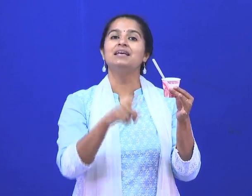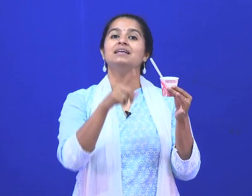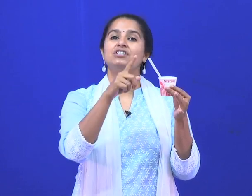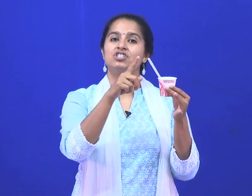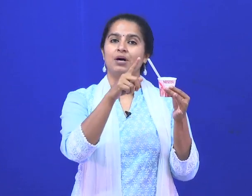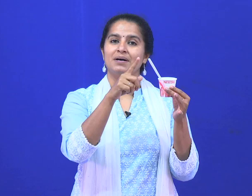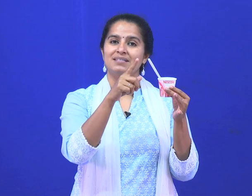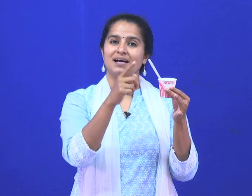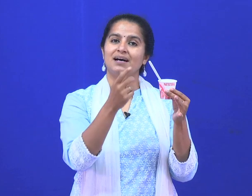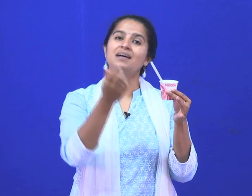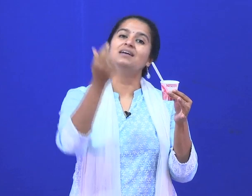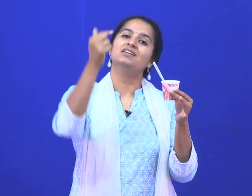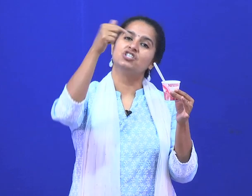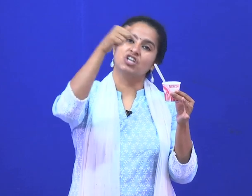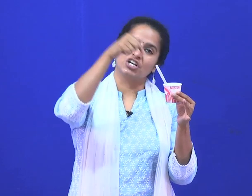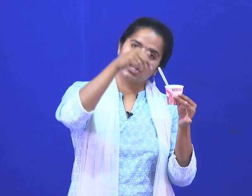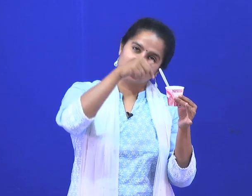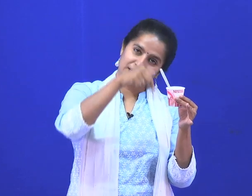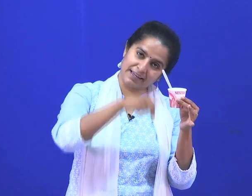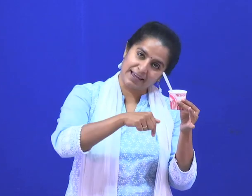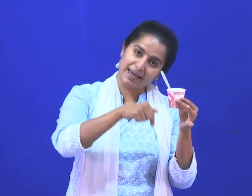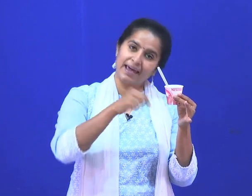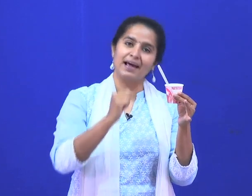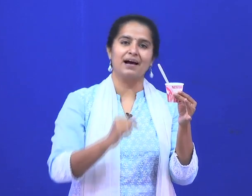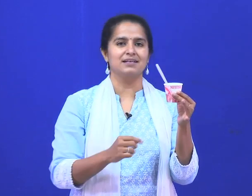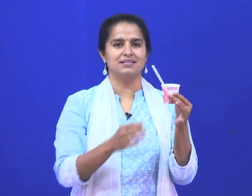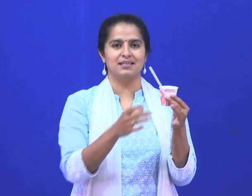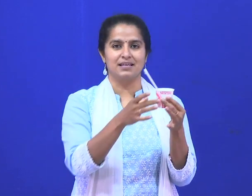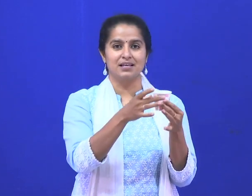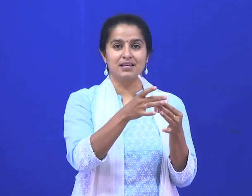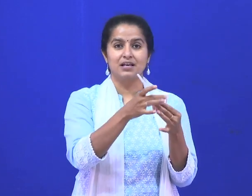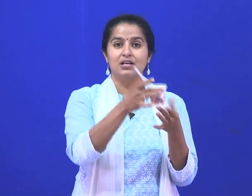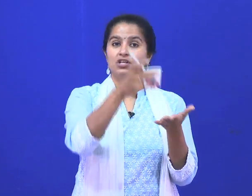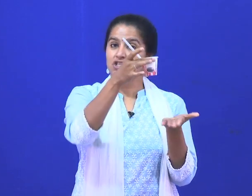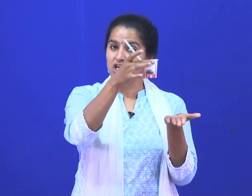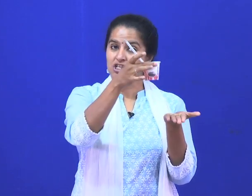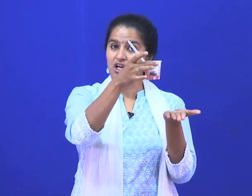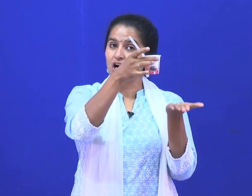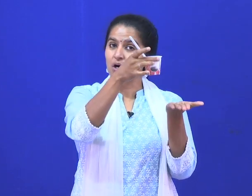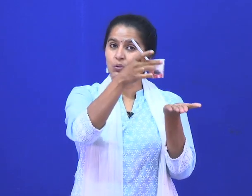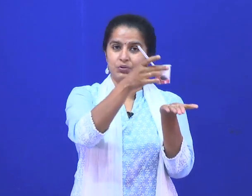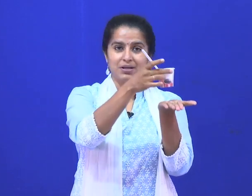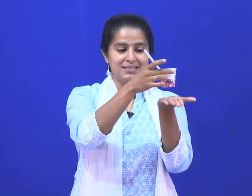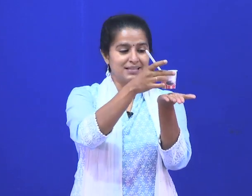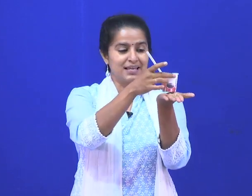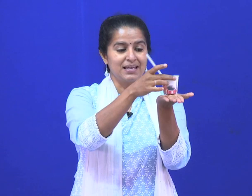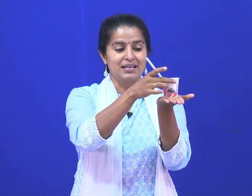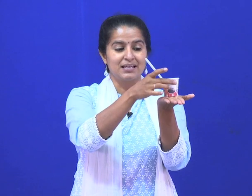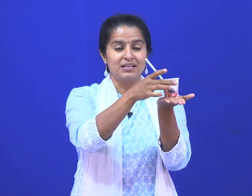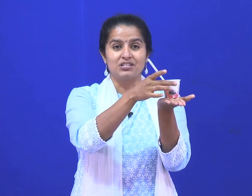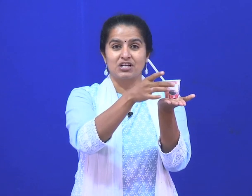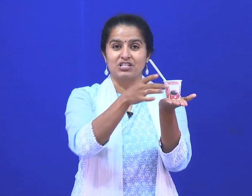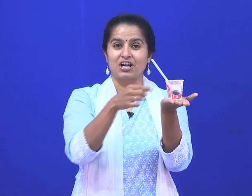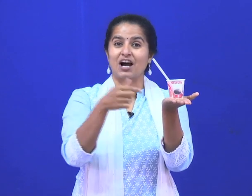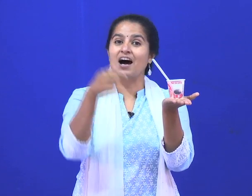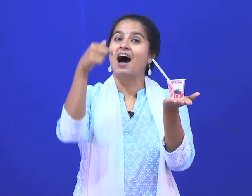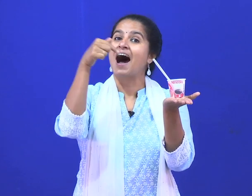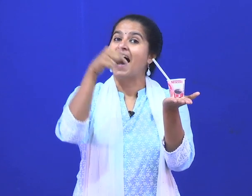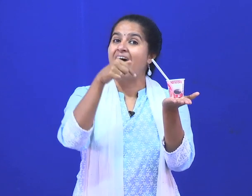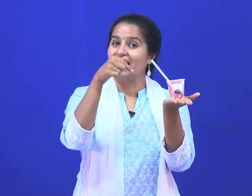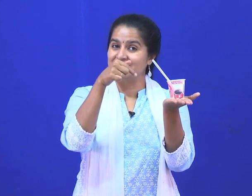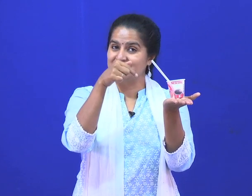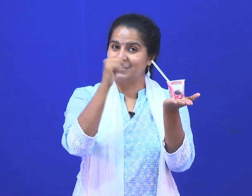asti, chamasaha chashake asti, chashakaha kutra asti,